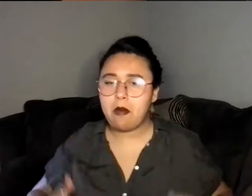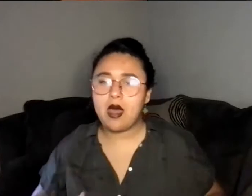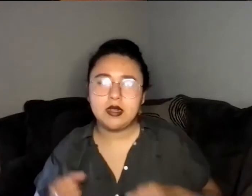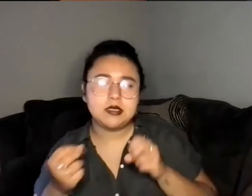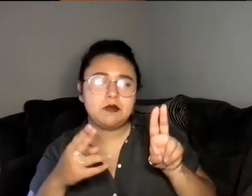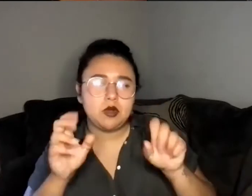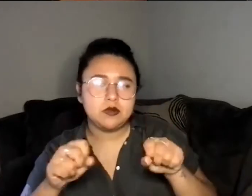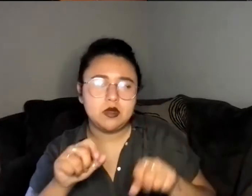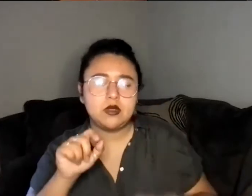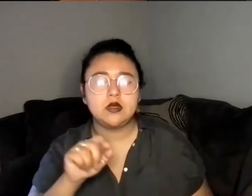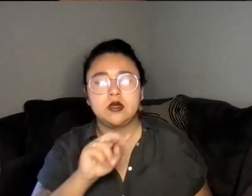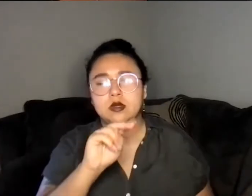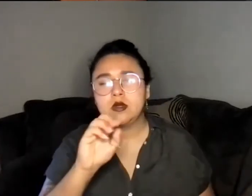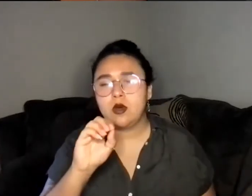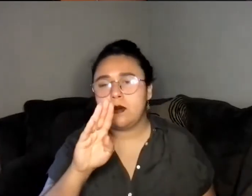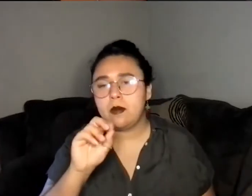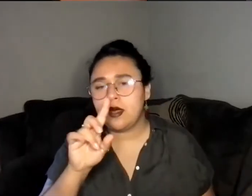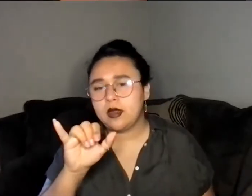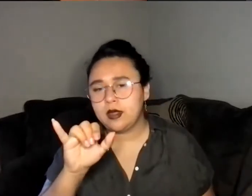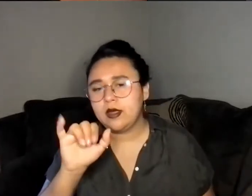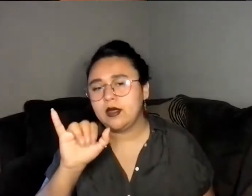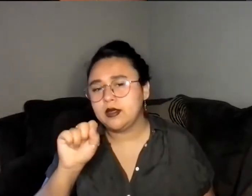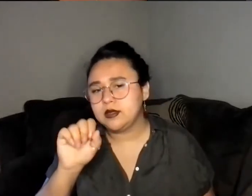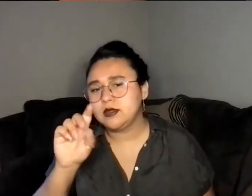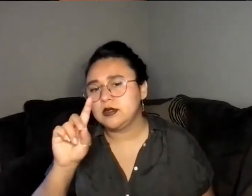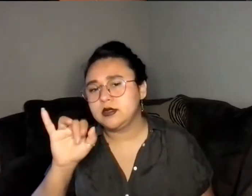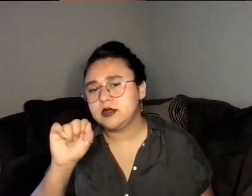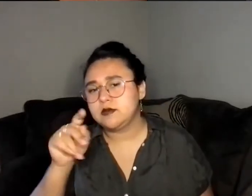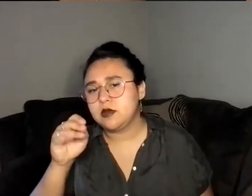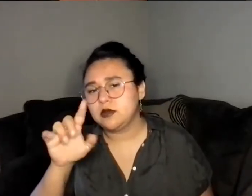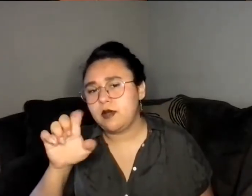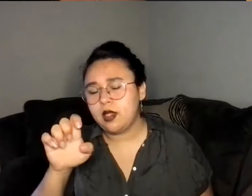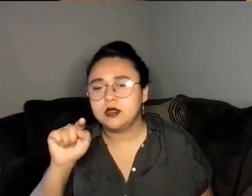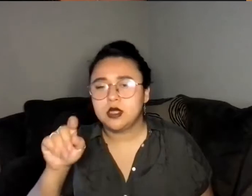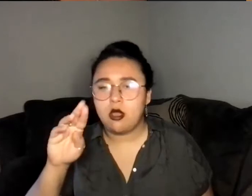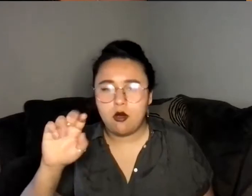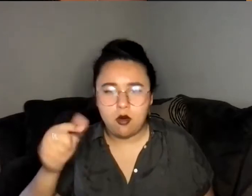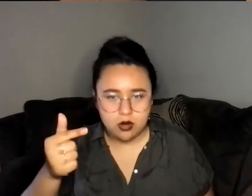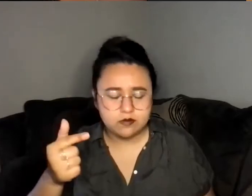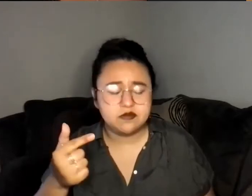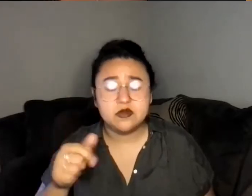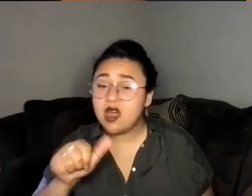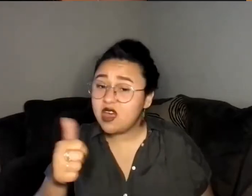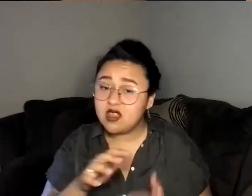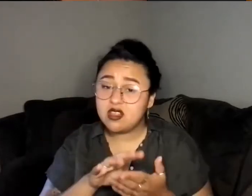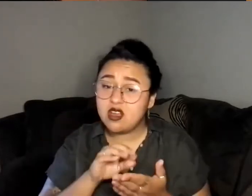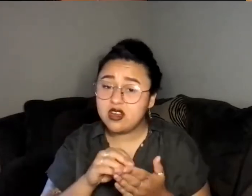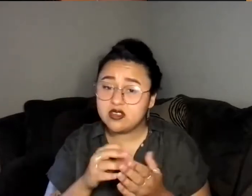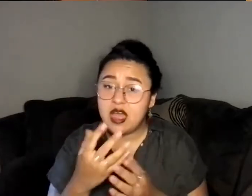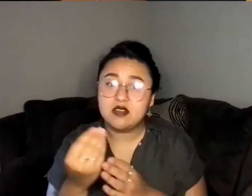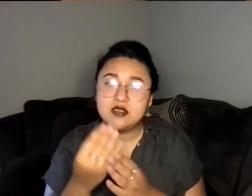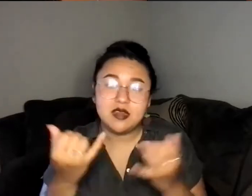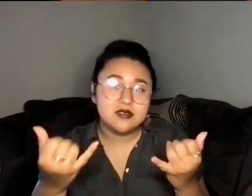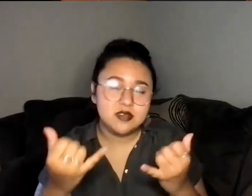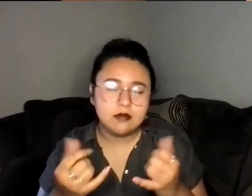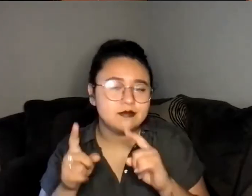nobodyisdisposable.org. So just wanted to put that out there for folks who want to do some additional learning outside of this webinar. So let's go